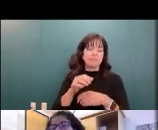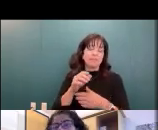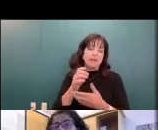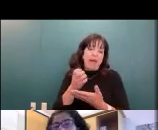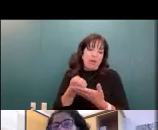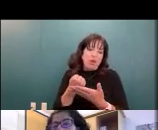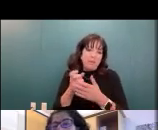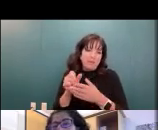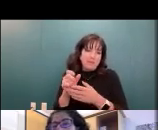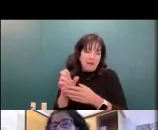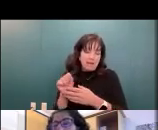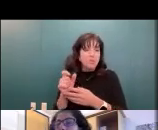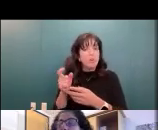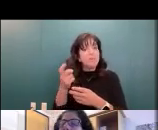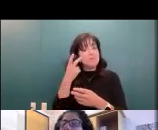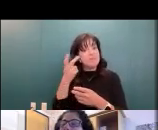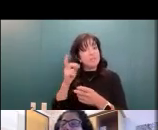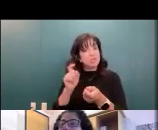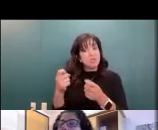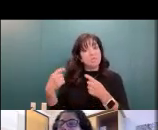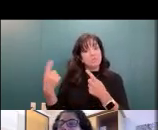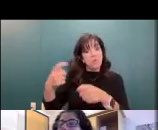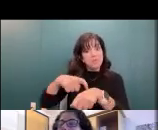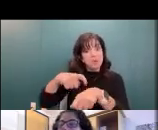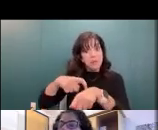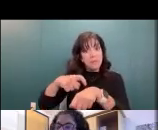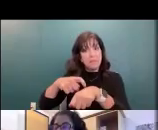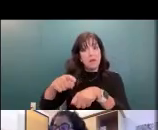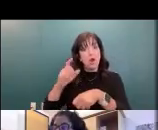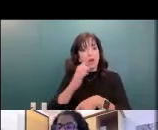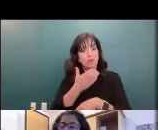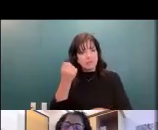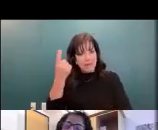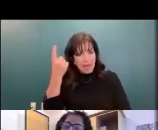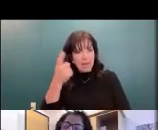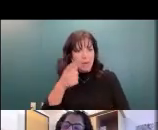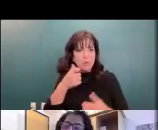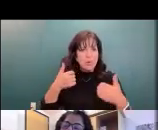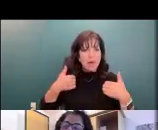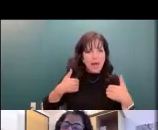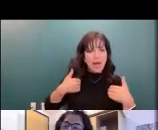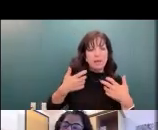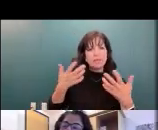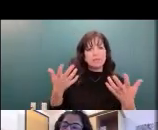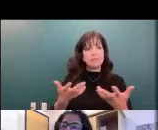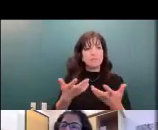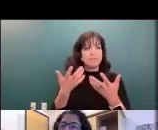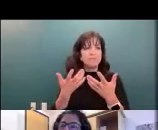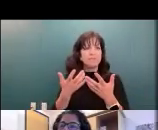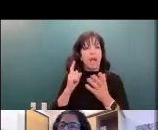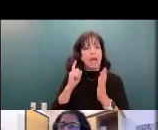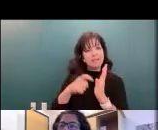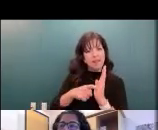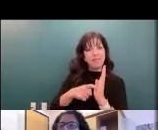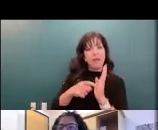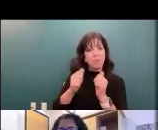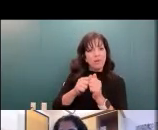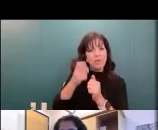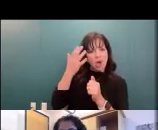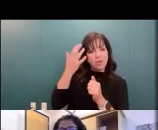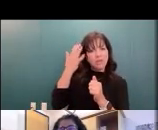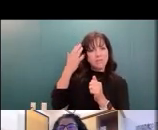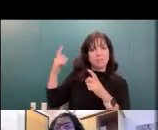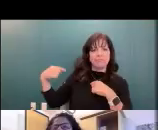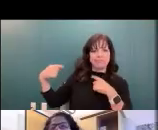over time in our understanding of who has been identified with autism over the